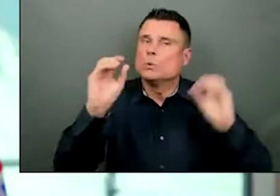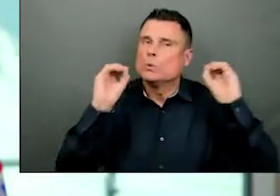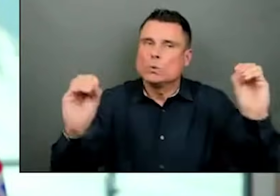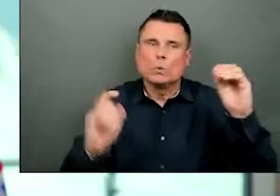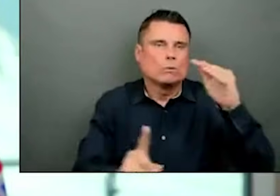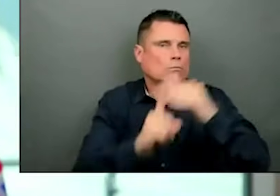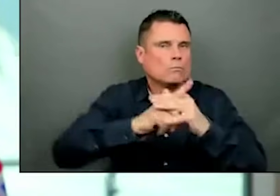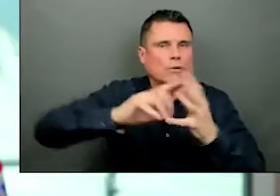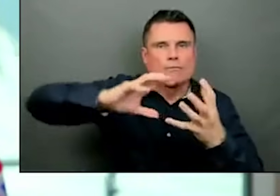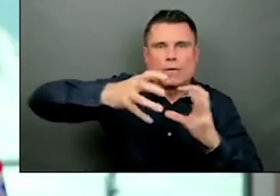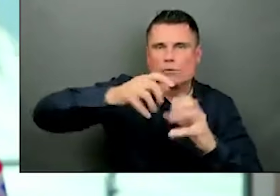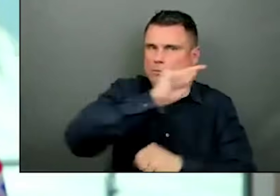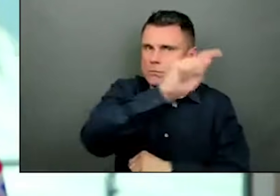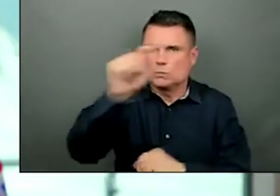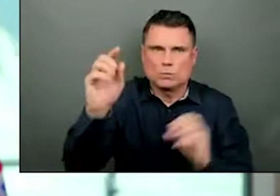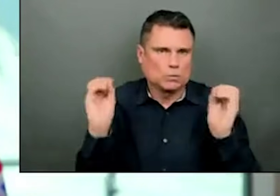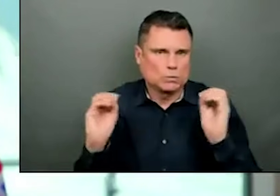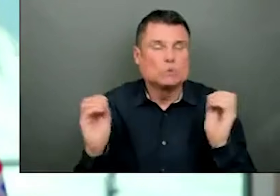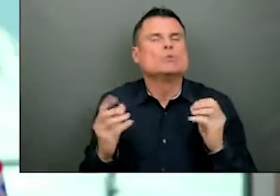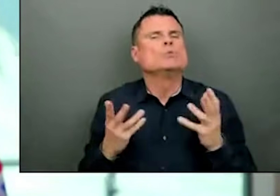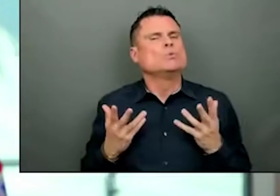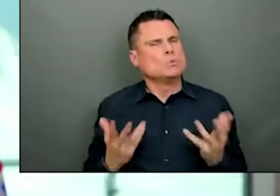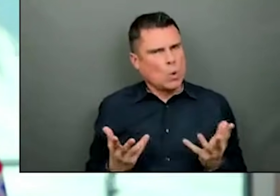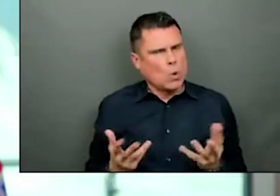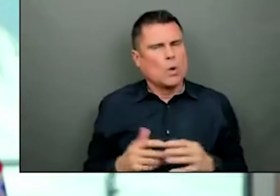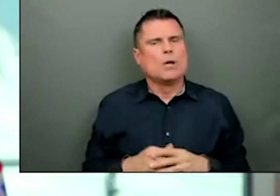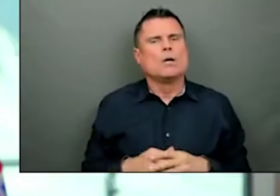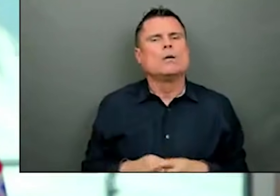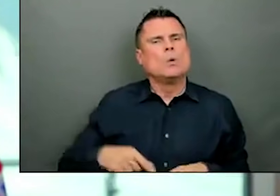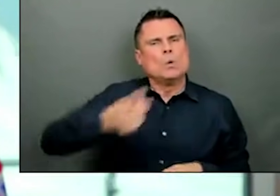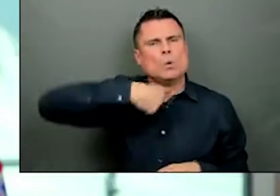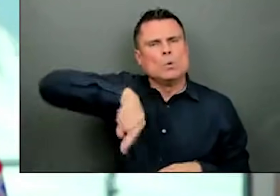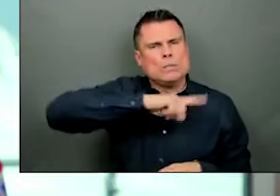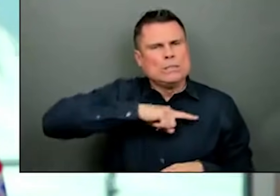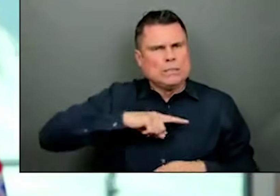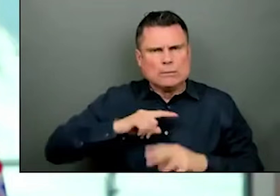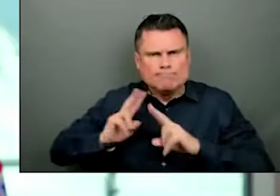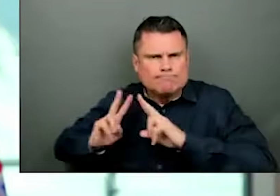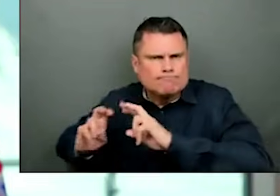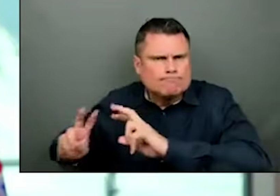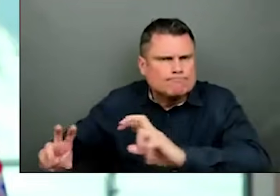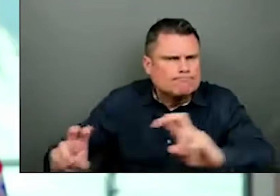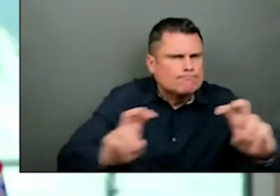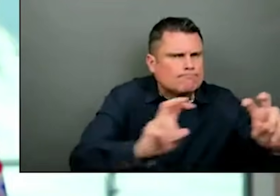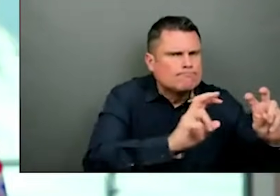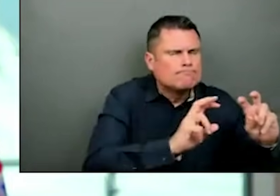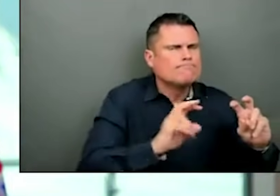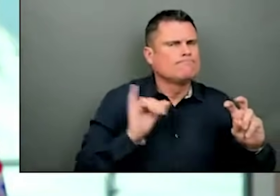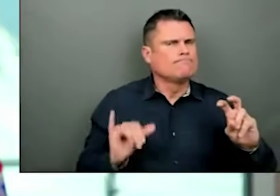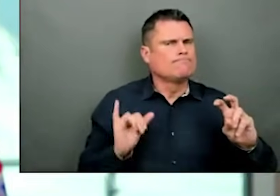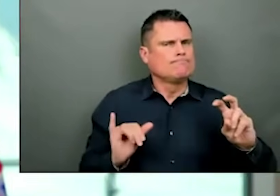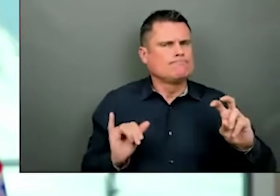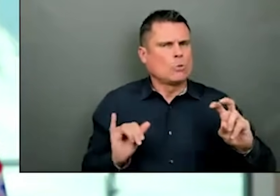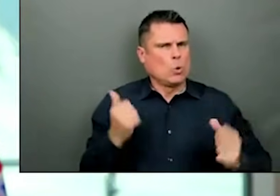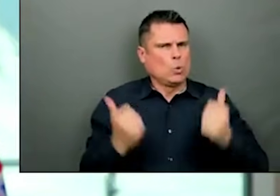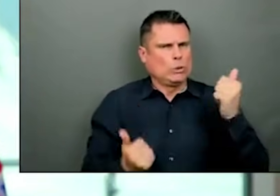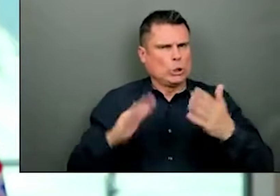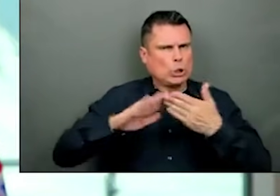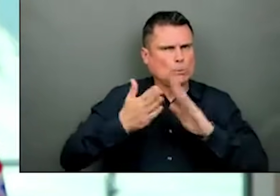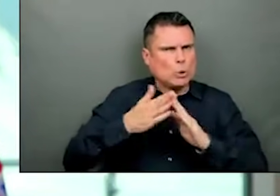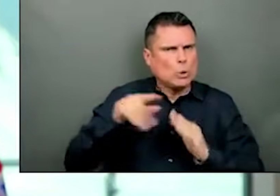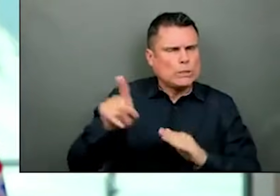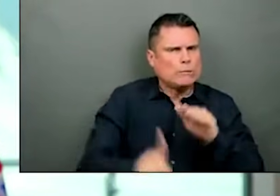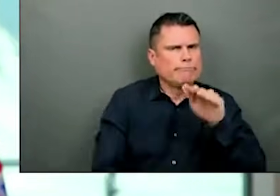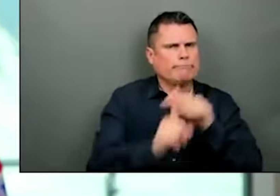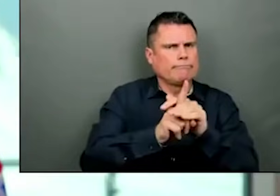they're in group accommodations, for example, to isolate safely. We have places to support people to do that. So the